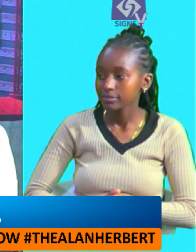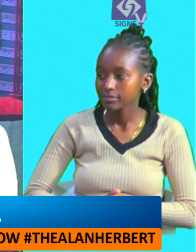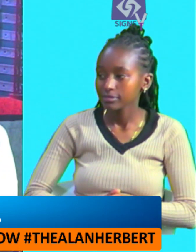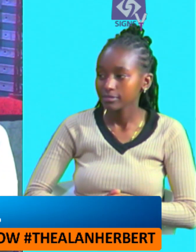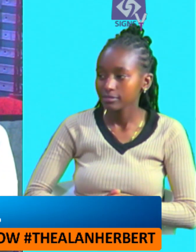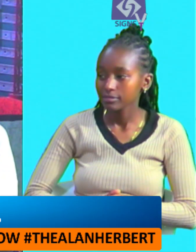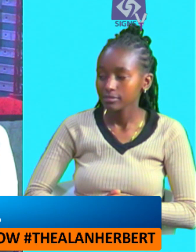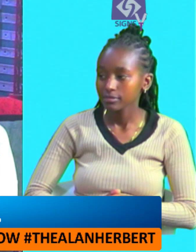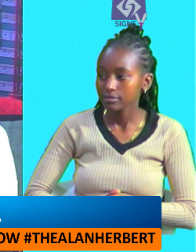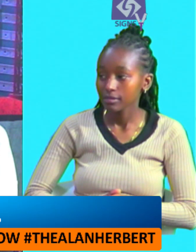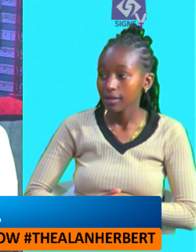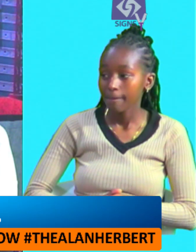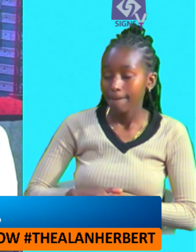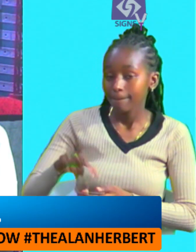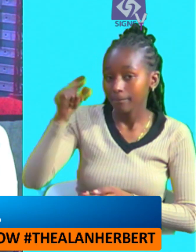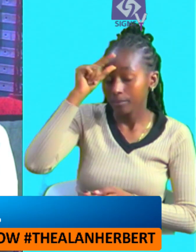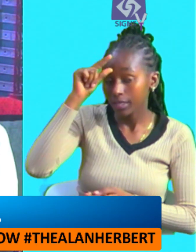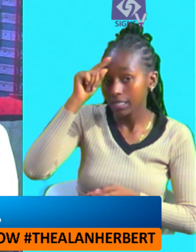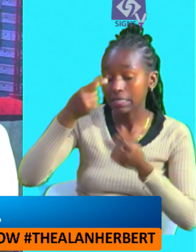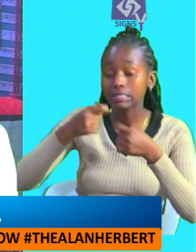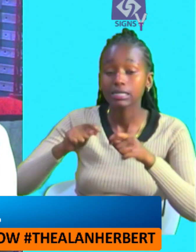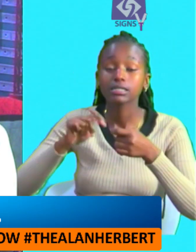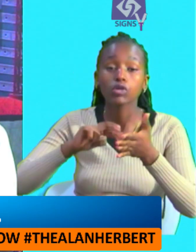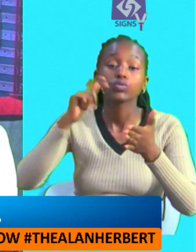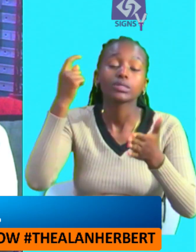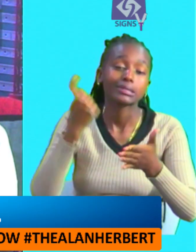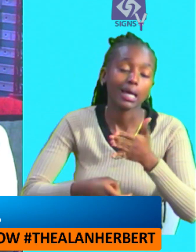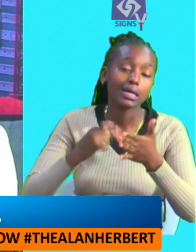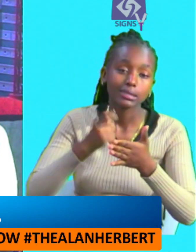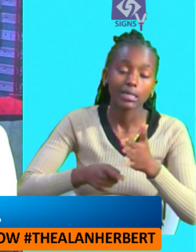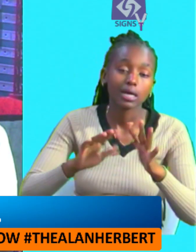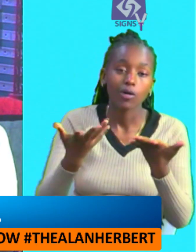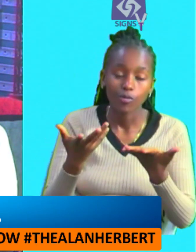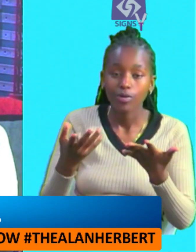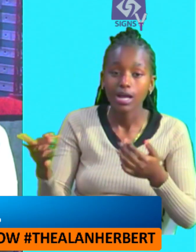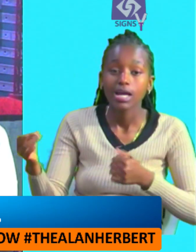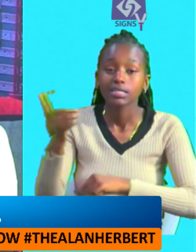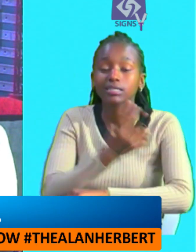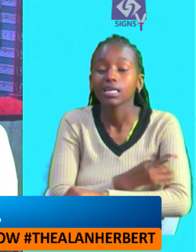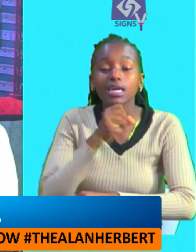what caramel ni mafuta ama hiyo whatever, bora iko tu hapo kwa list.